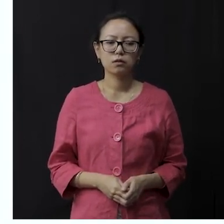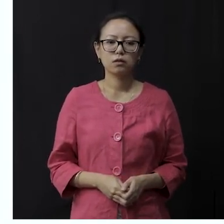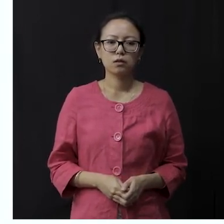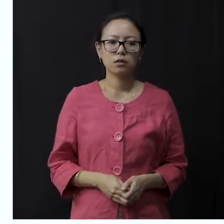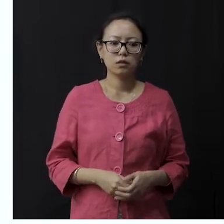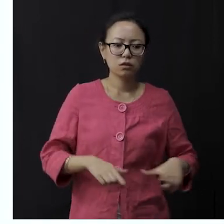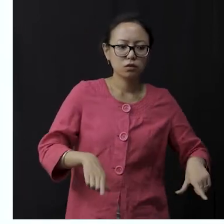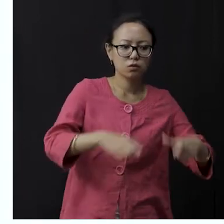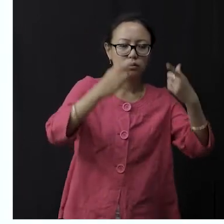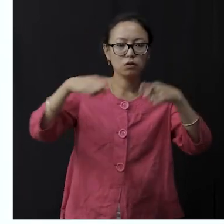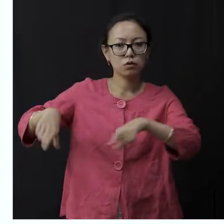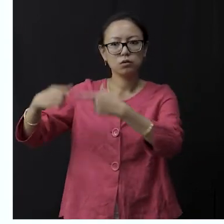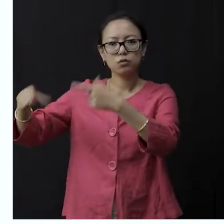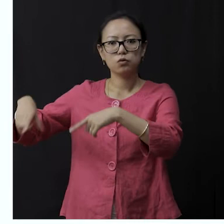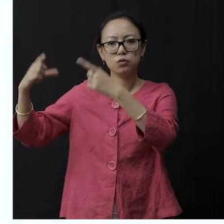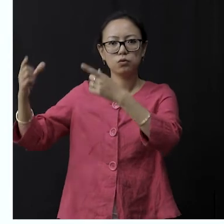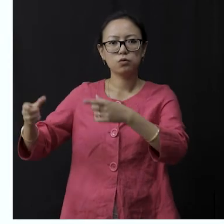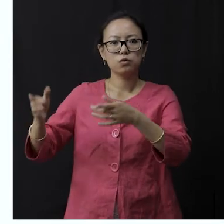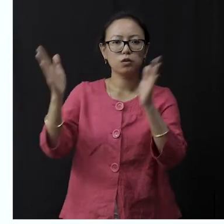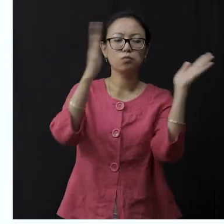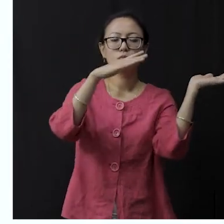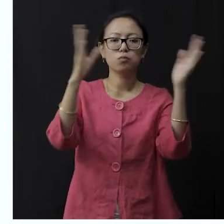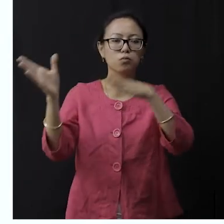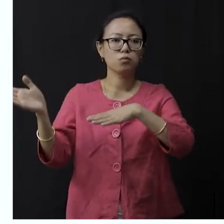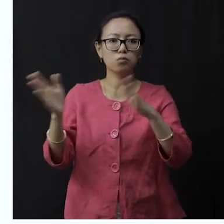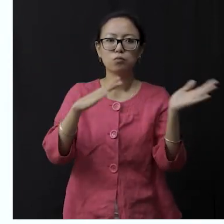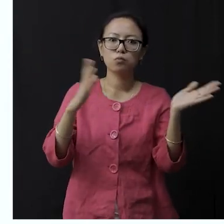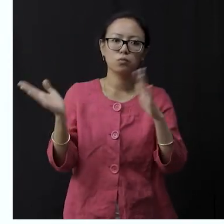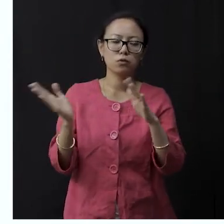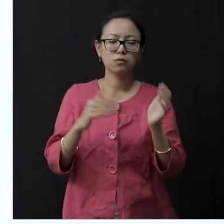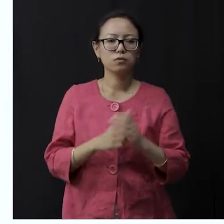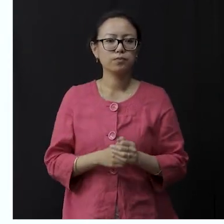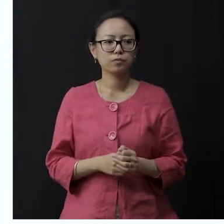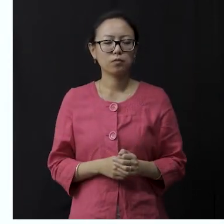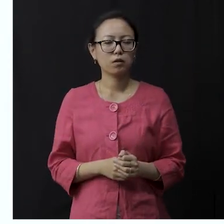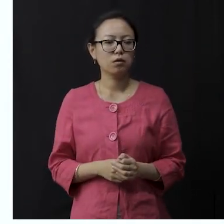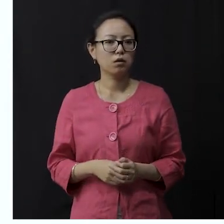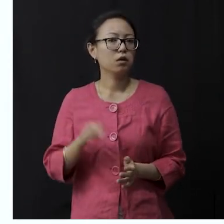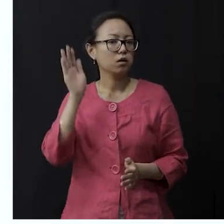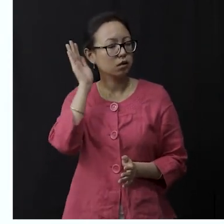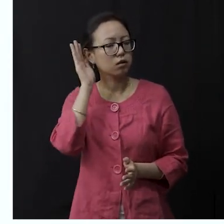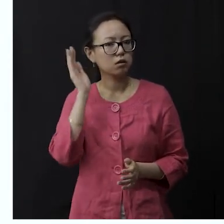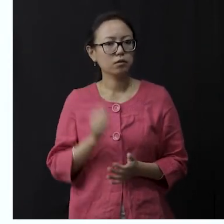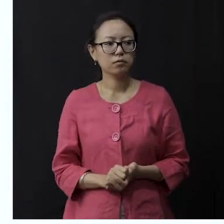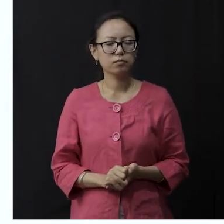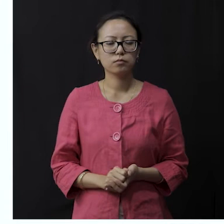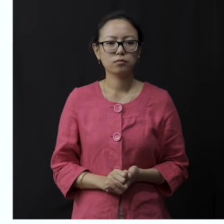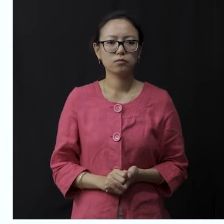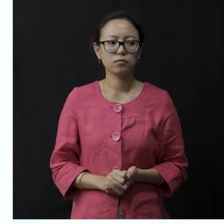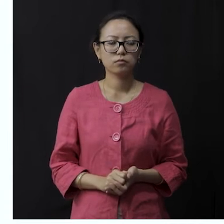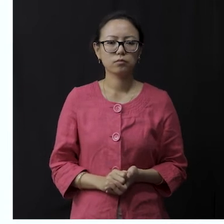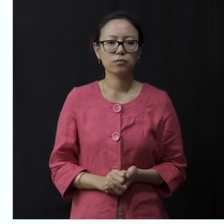blowing. We also hear the trees rumbling. When the wind blows, of course, the leaves of the trees will also